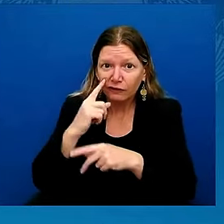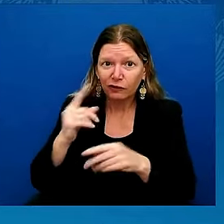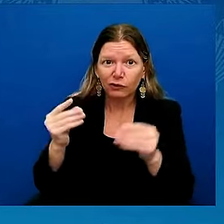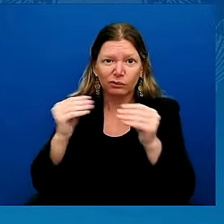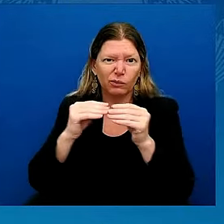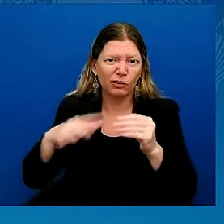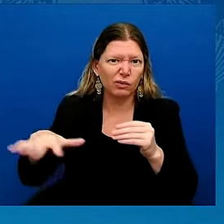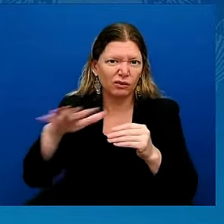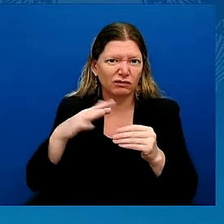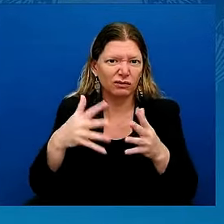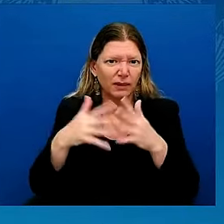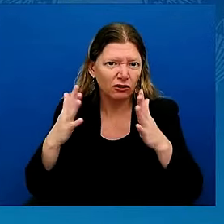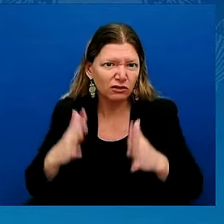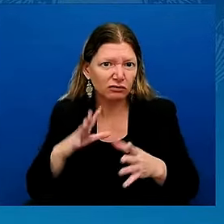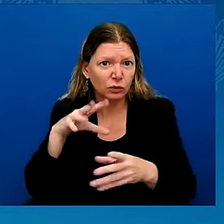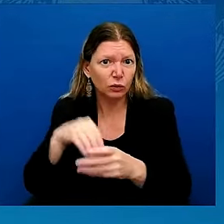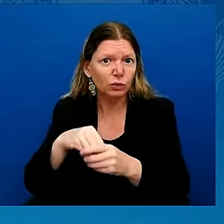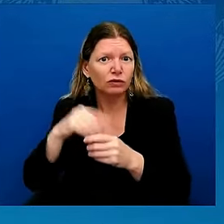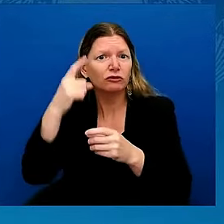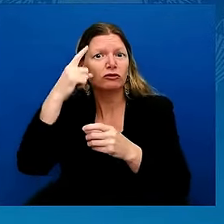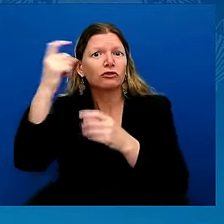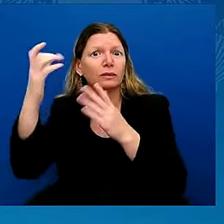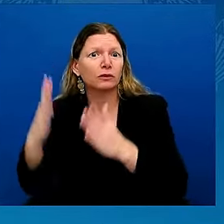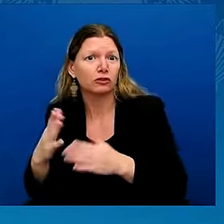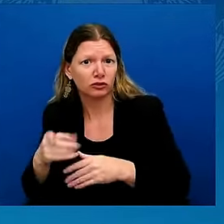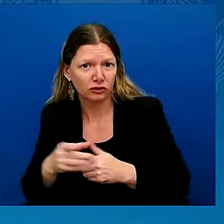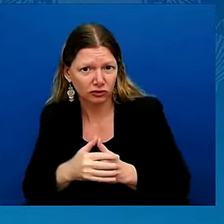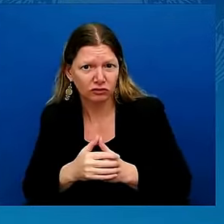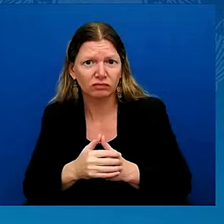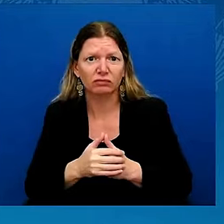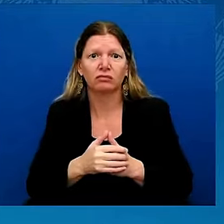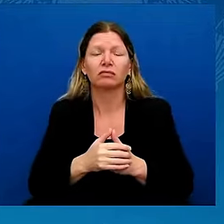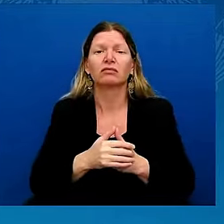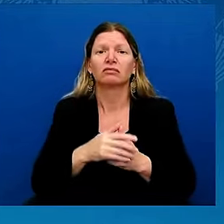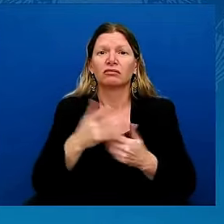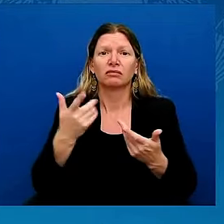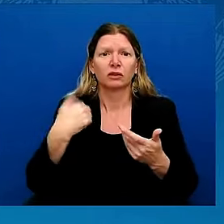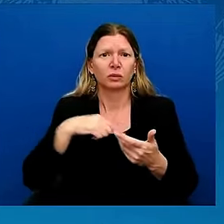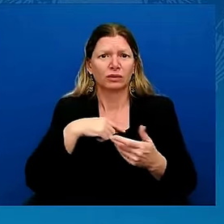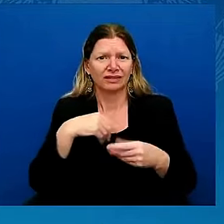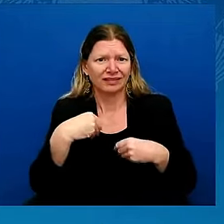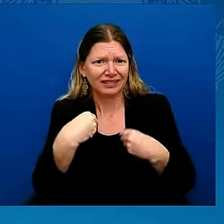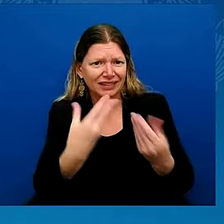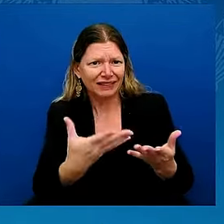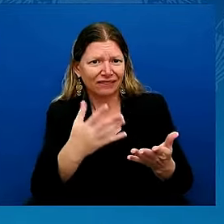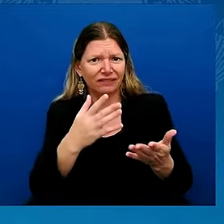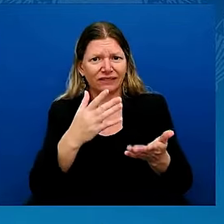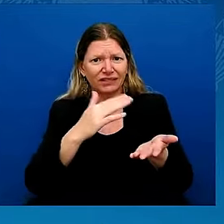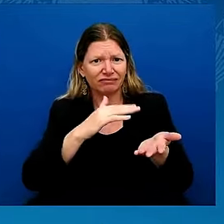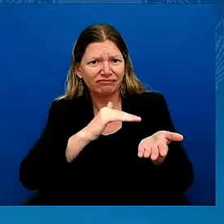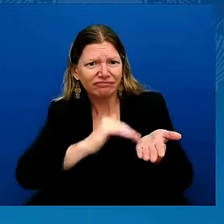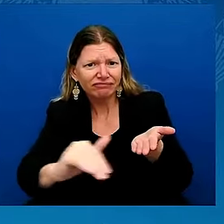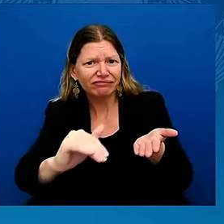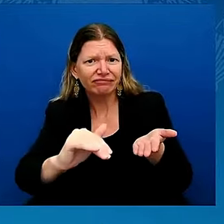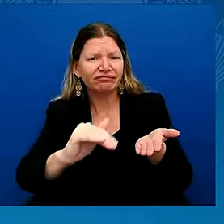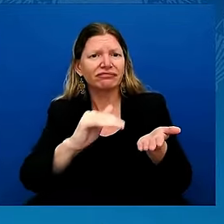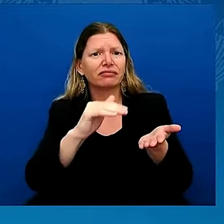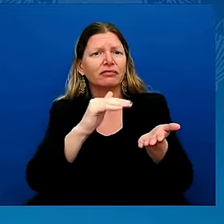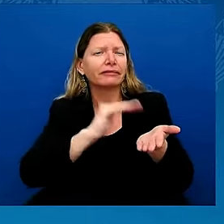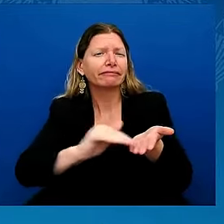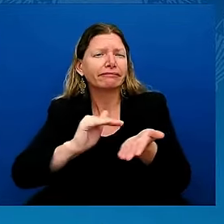about forgiving billions of dollars in student loan debt, including for many of the folks that we